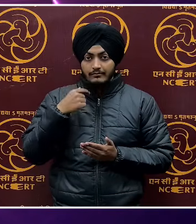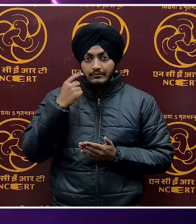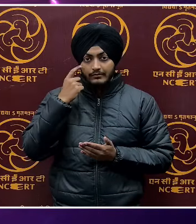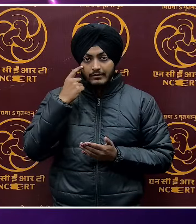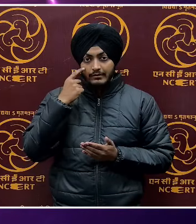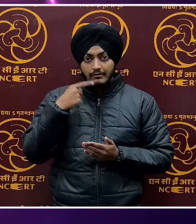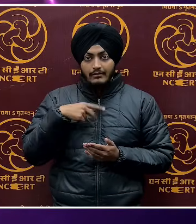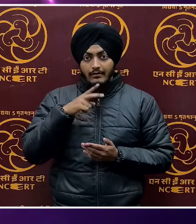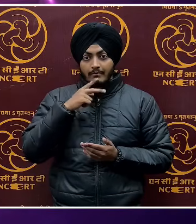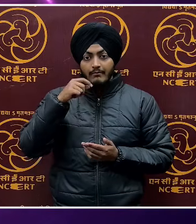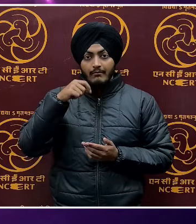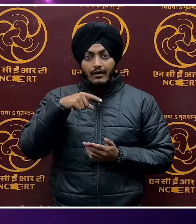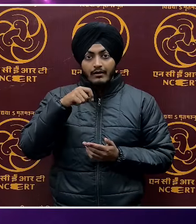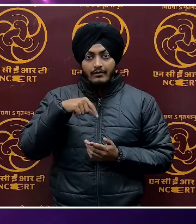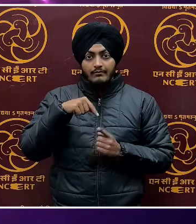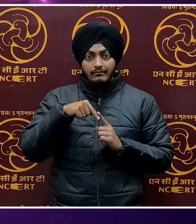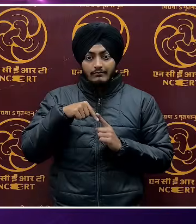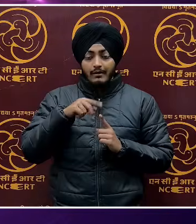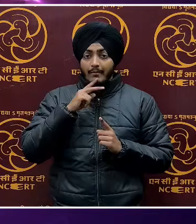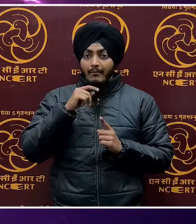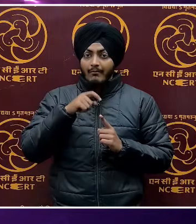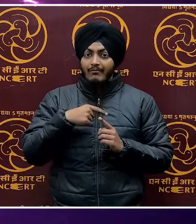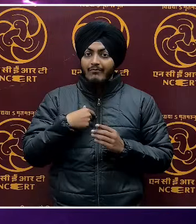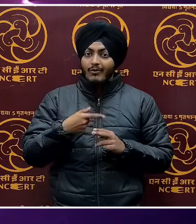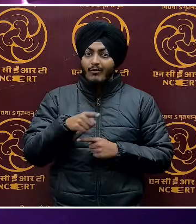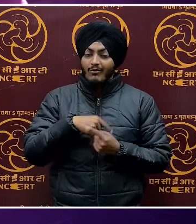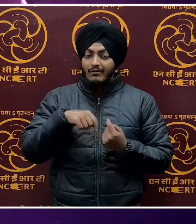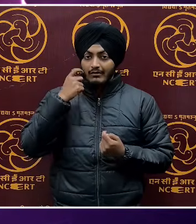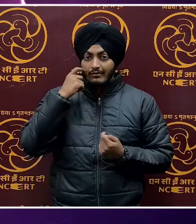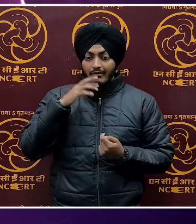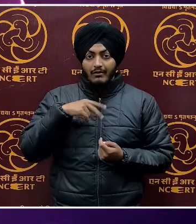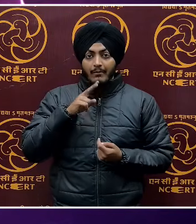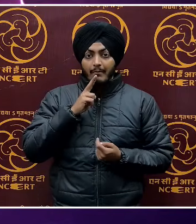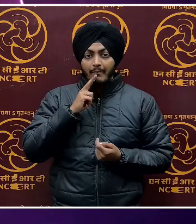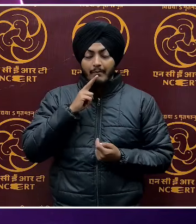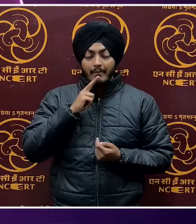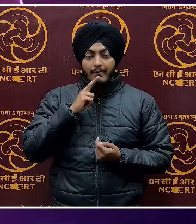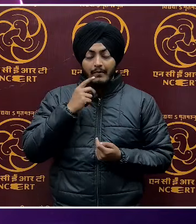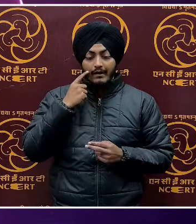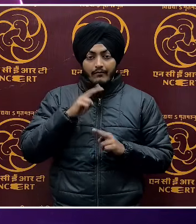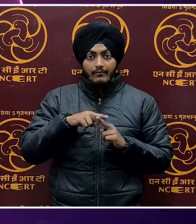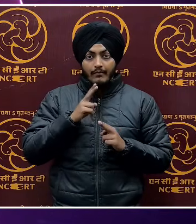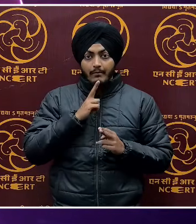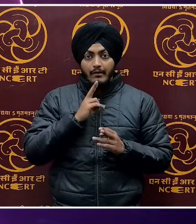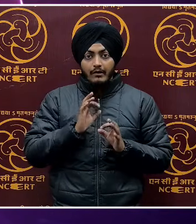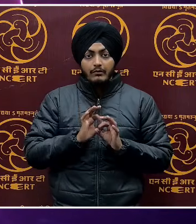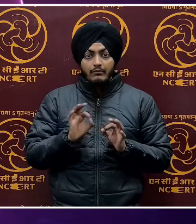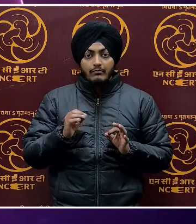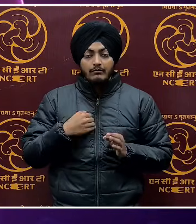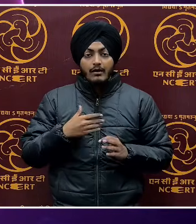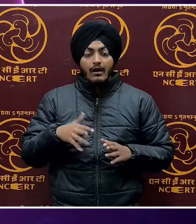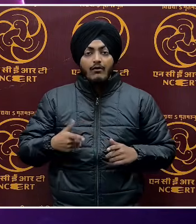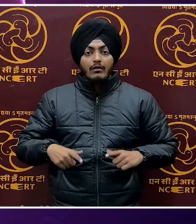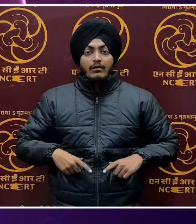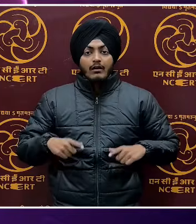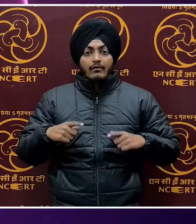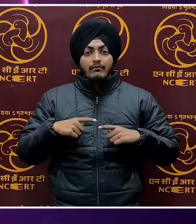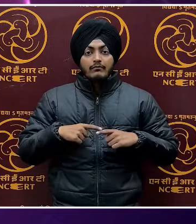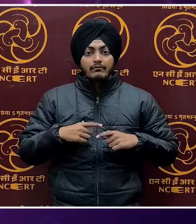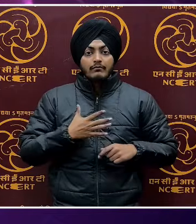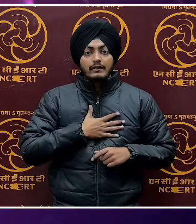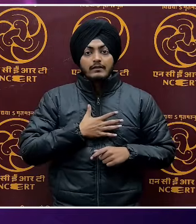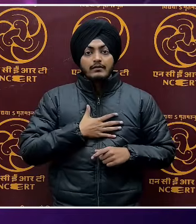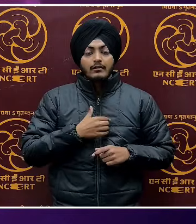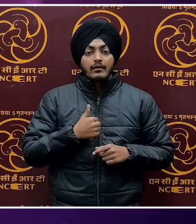we can't live without water. Absolutely not. It is life. We cannot, yes. Even for a single day, I think it's very impossible for us to live